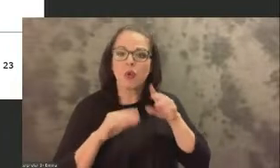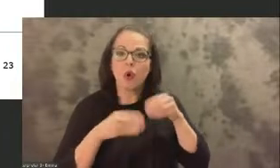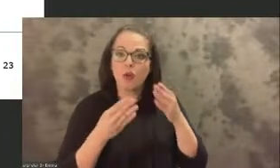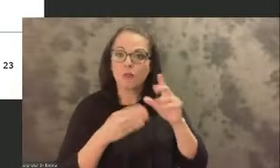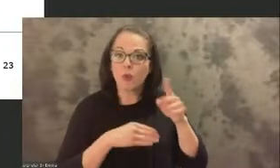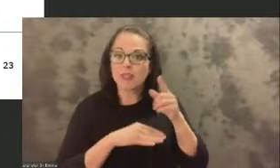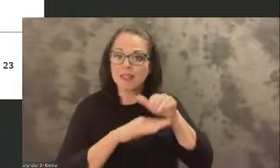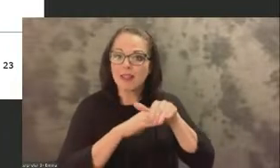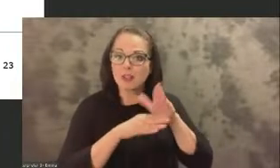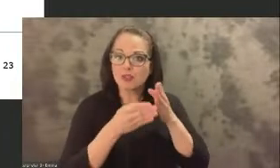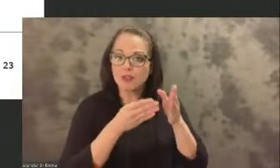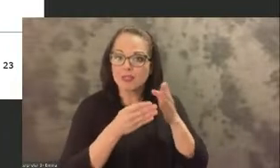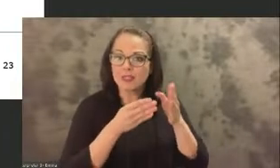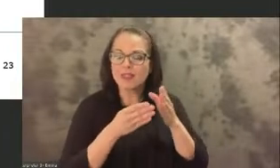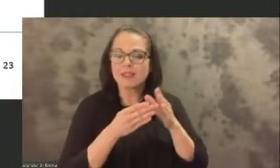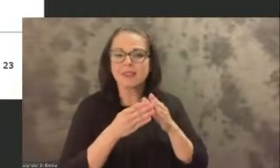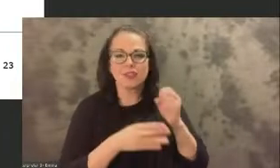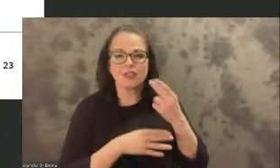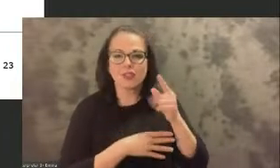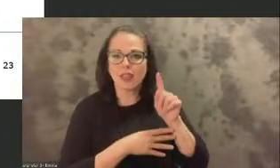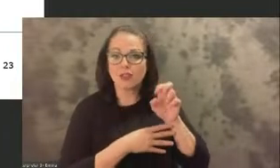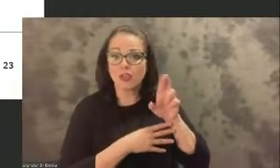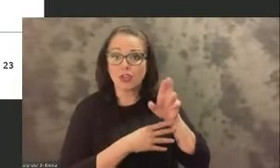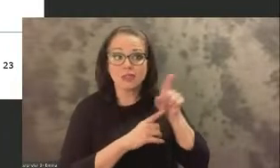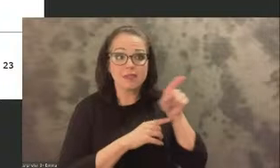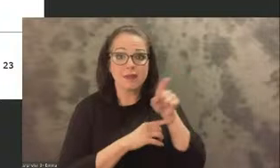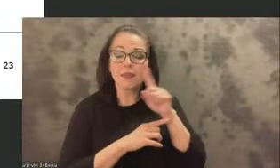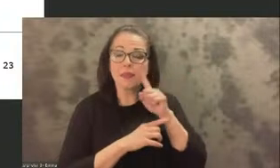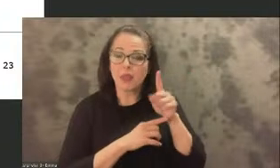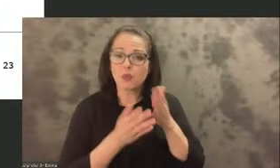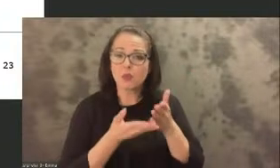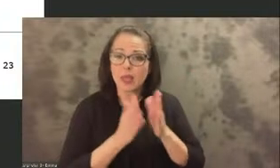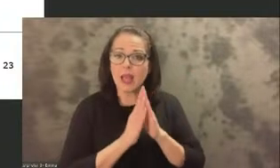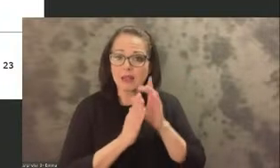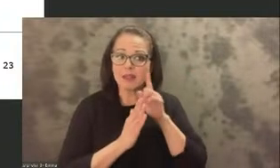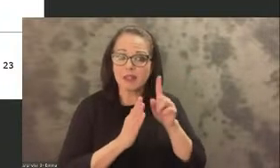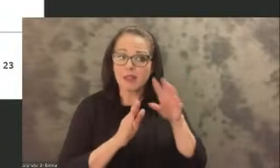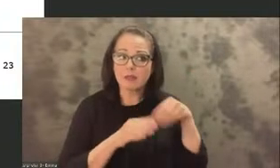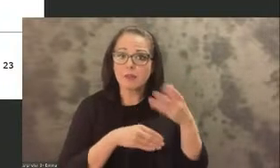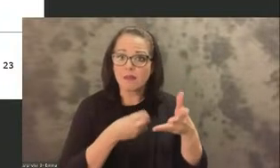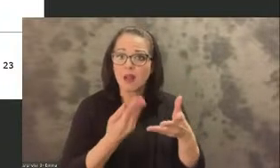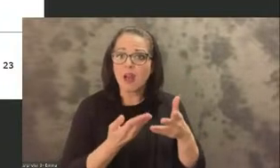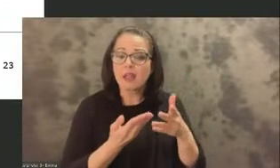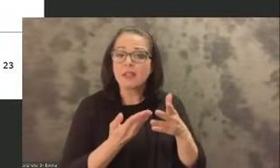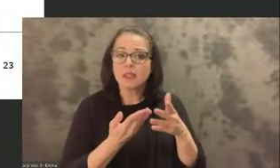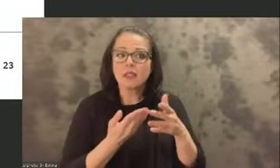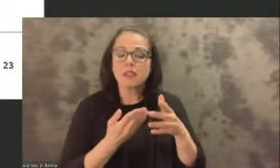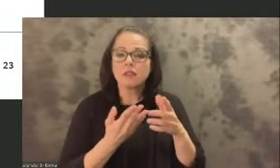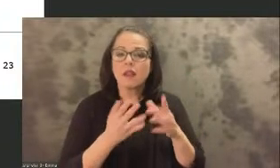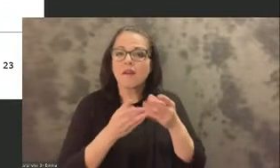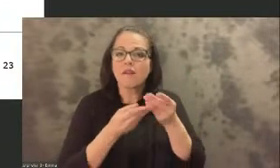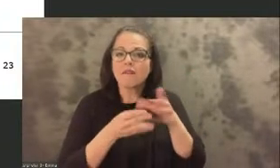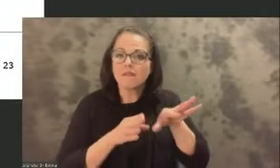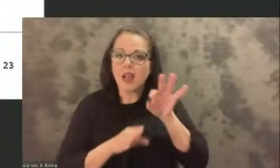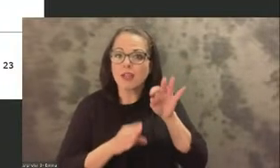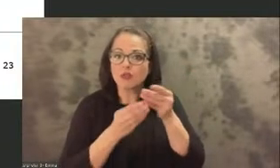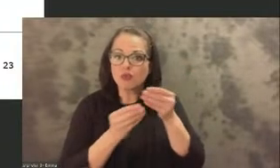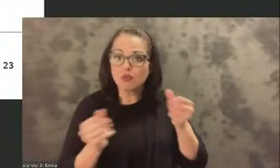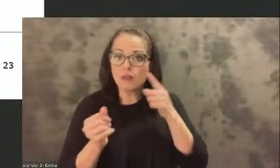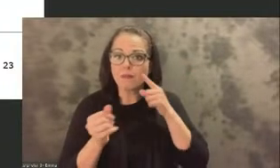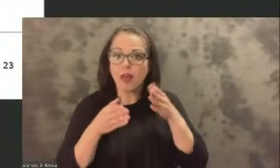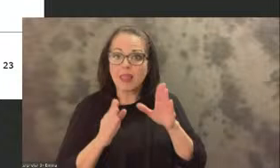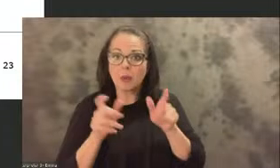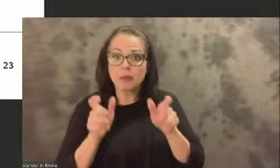clear and consistent federal guidance and prioritization to fund solutions to allow